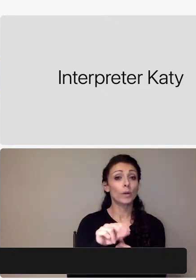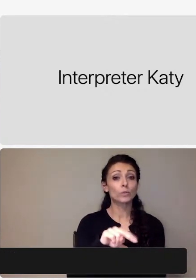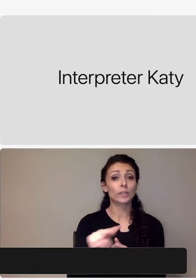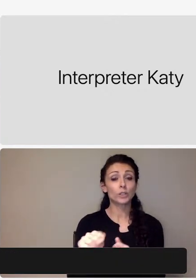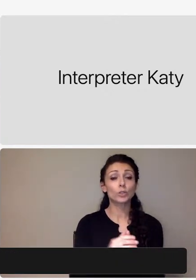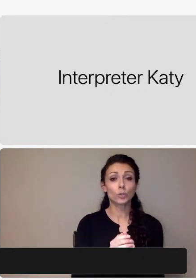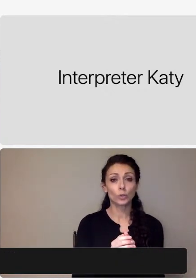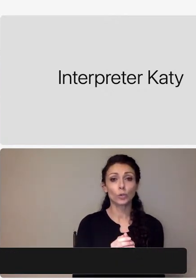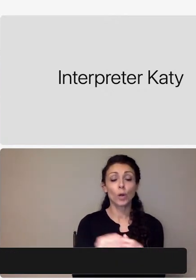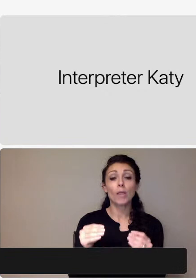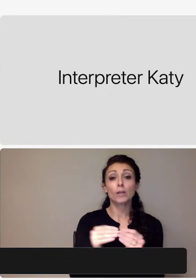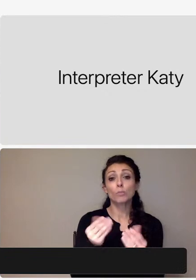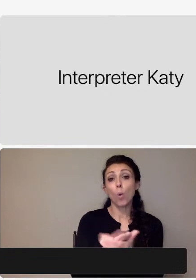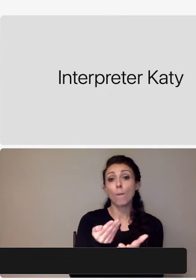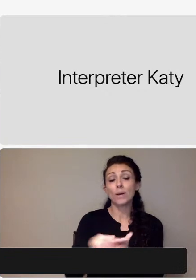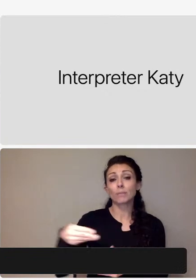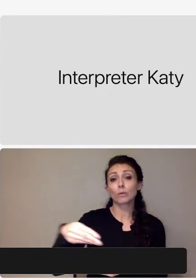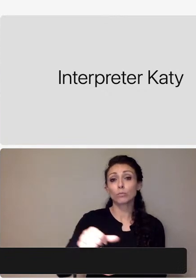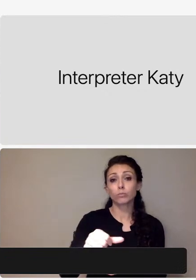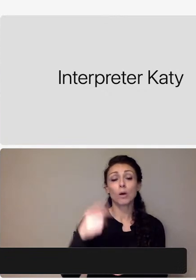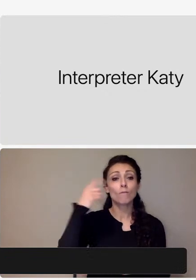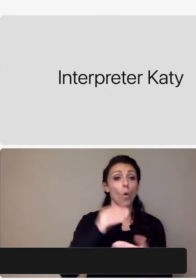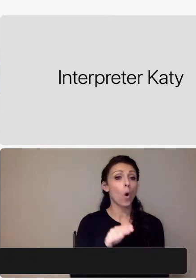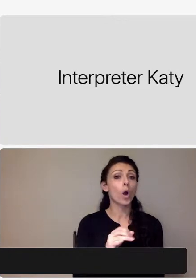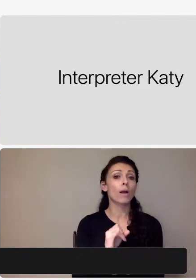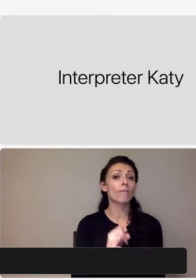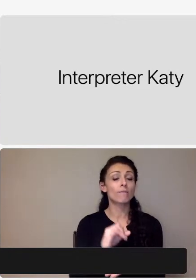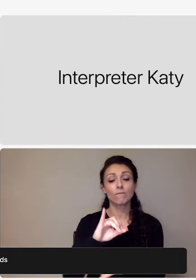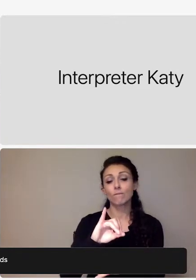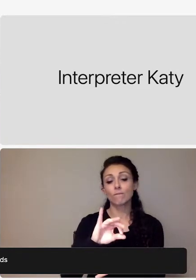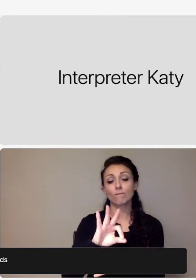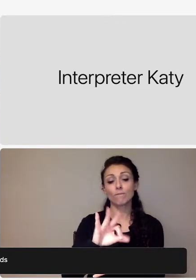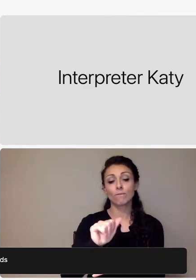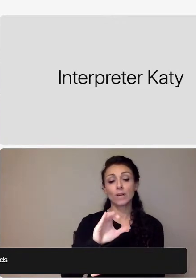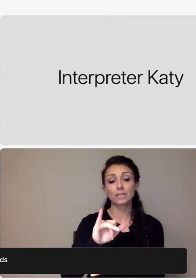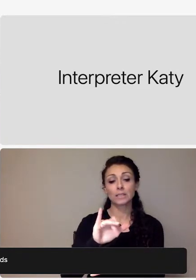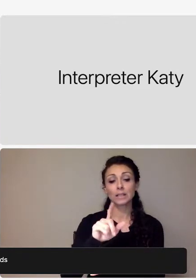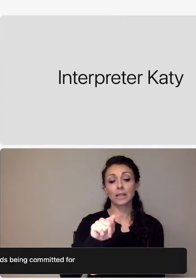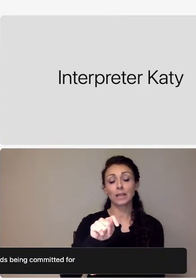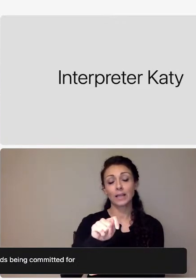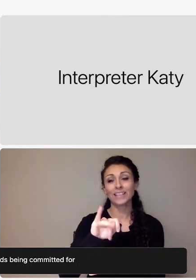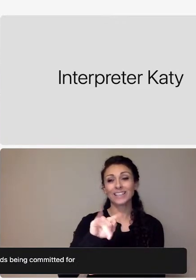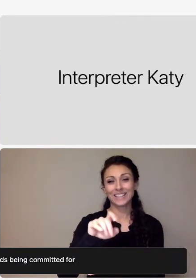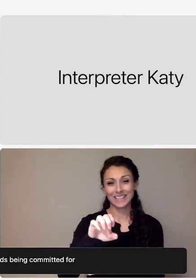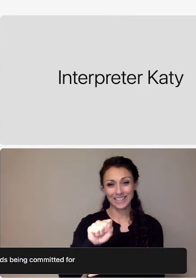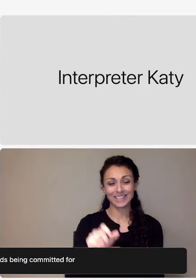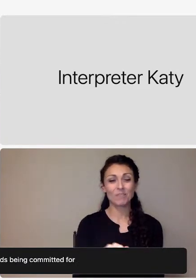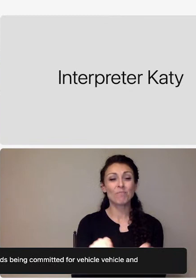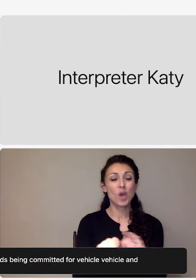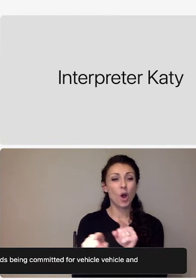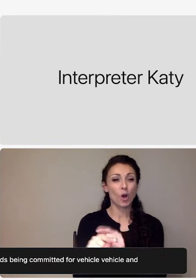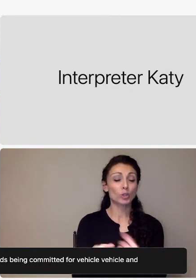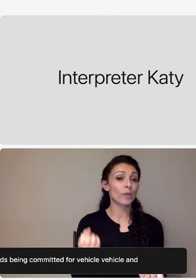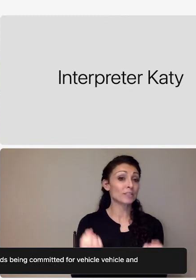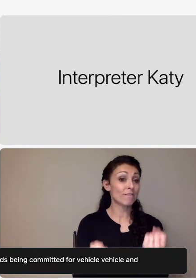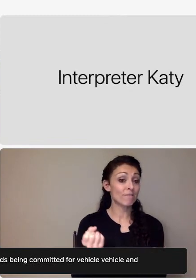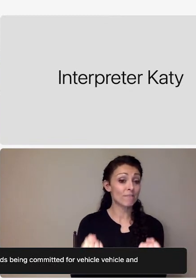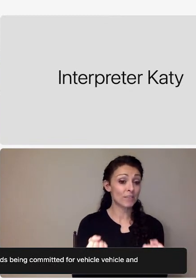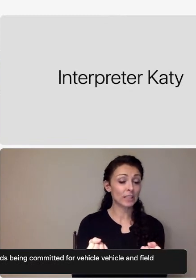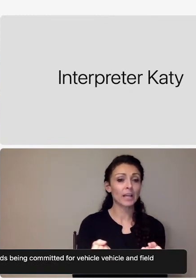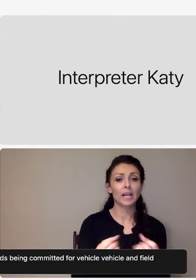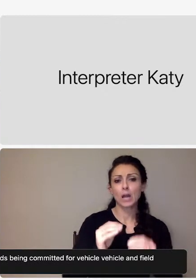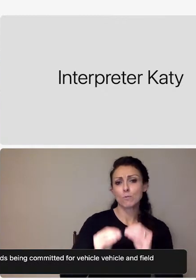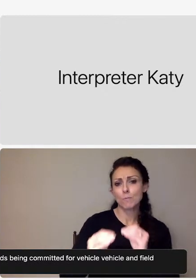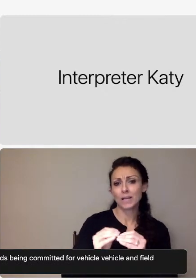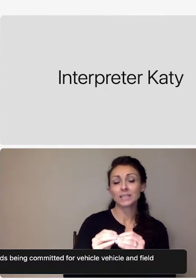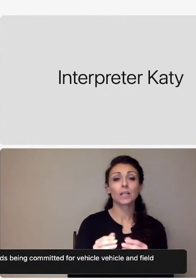facility relocation costs and funds being committed for vehicle vehicle and field replacement future facility